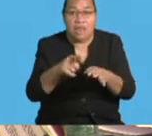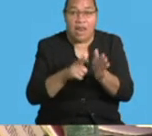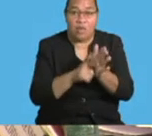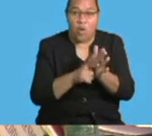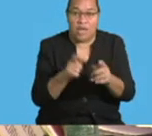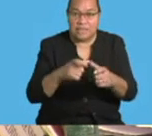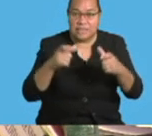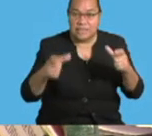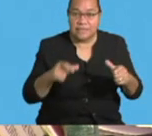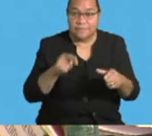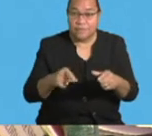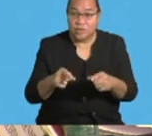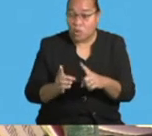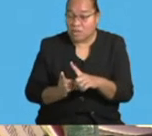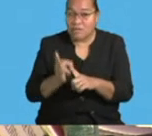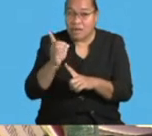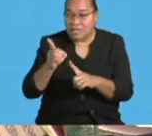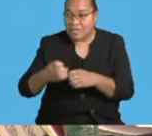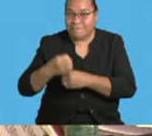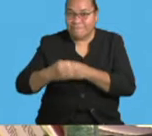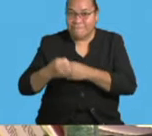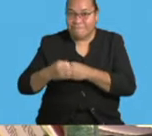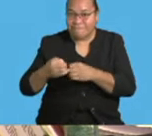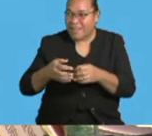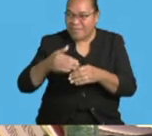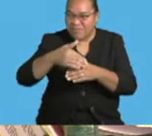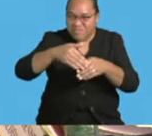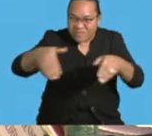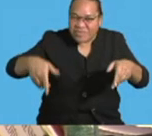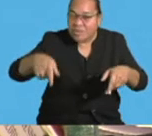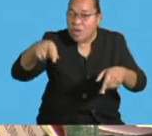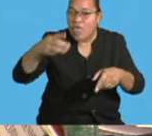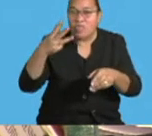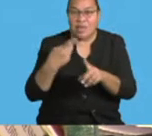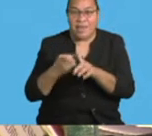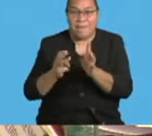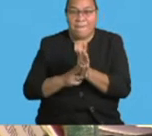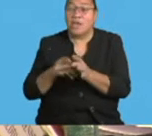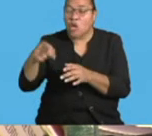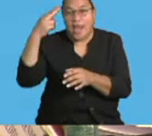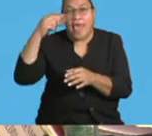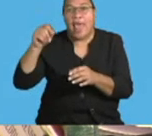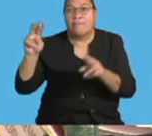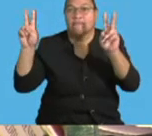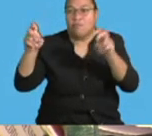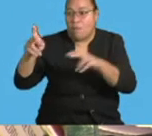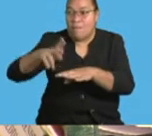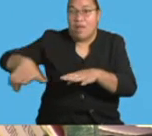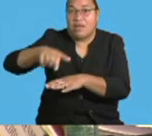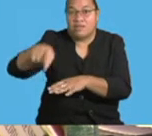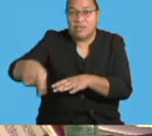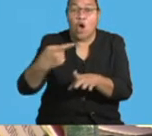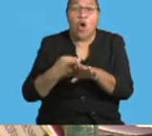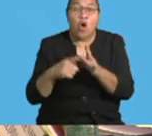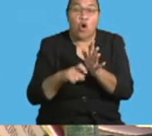to the development of an engineered subdivision 3 kilometers from Lautoka and was named Koreipita. Land was provided